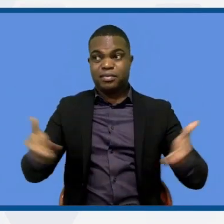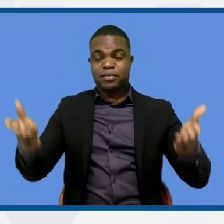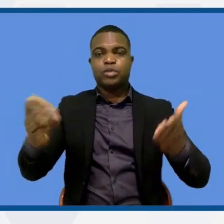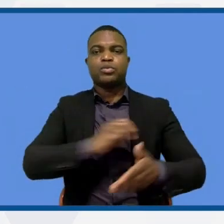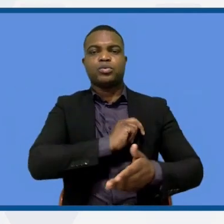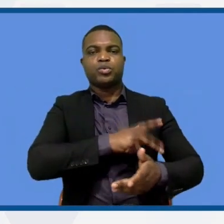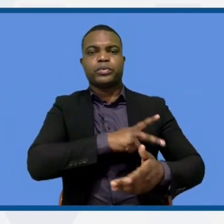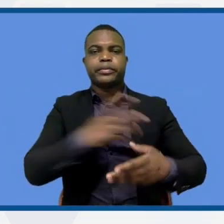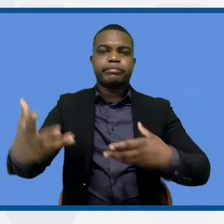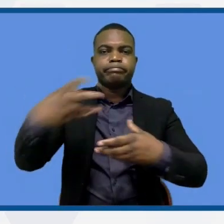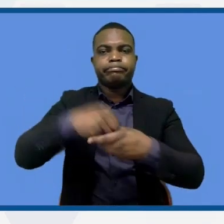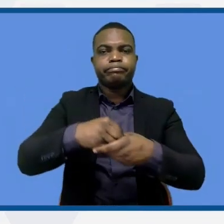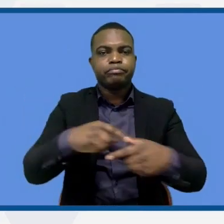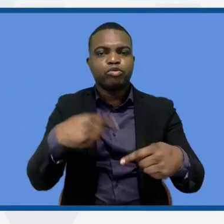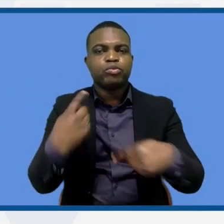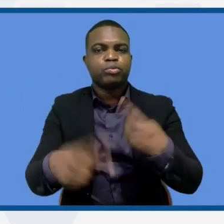please.